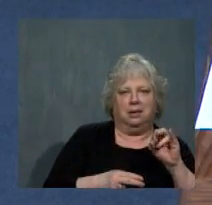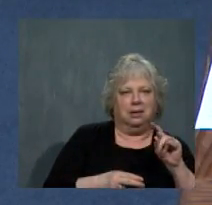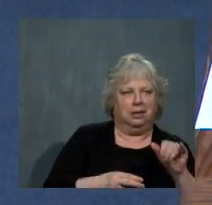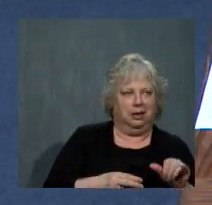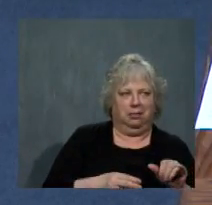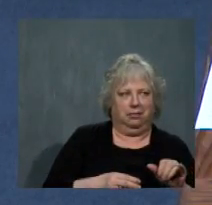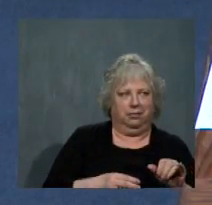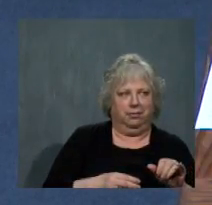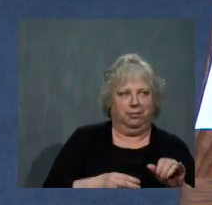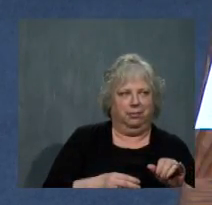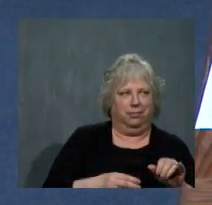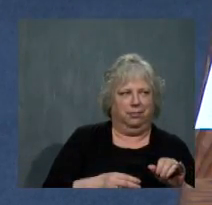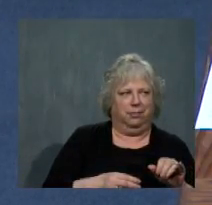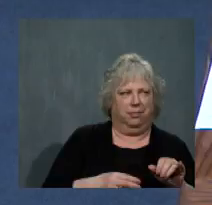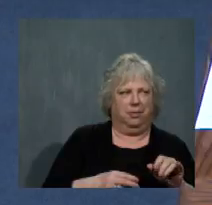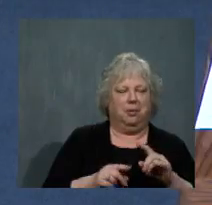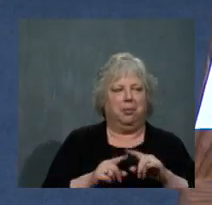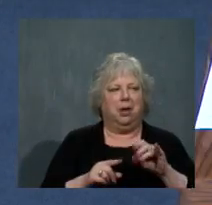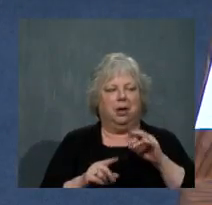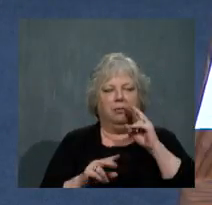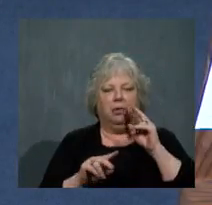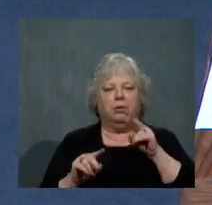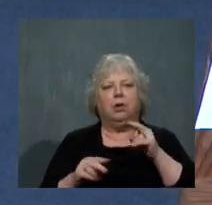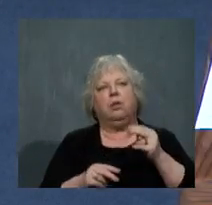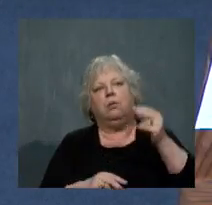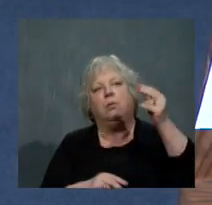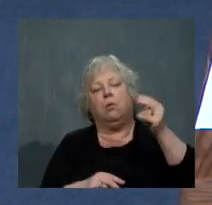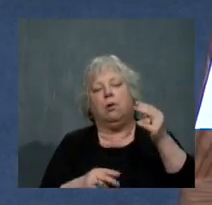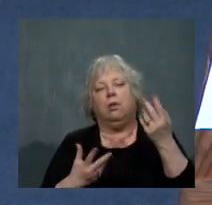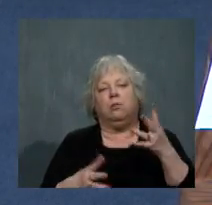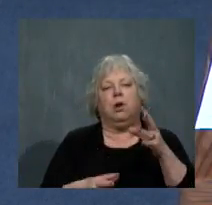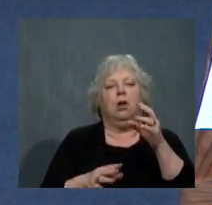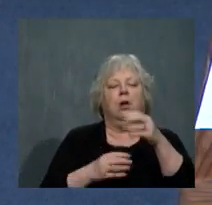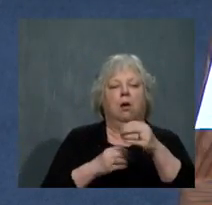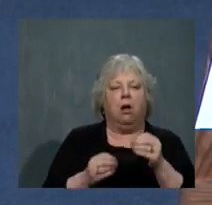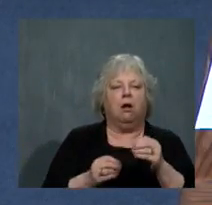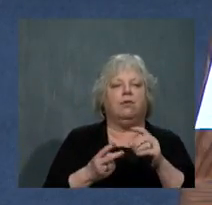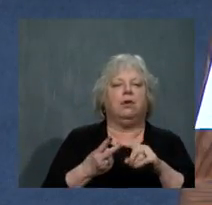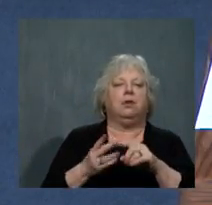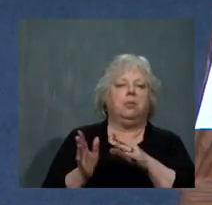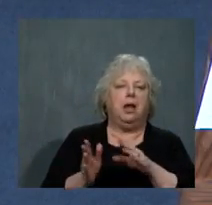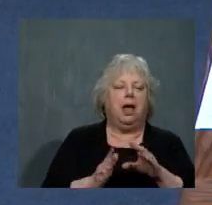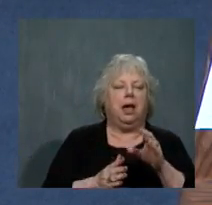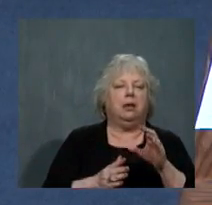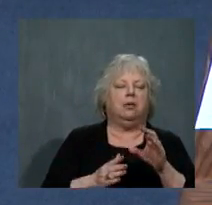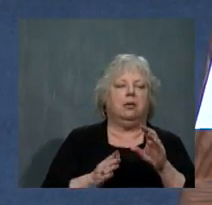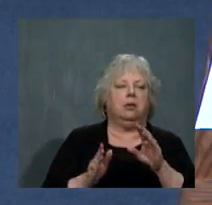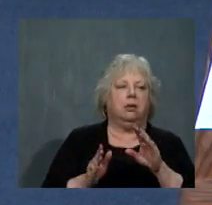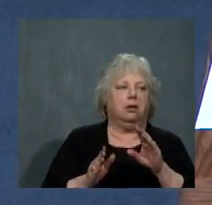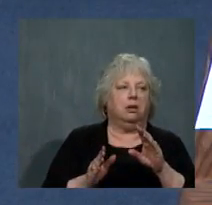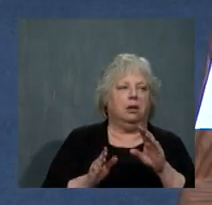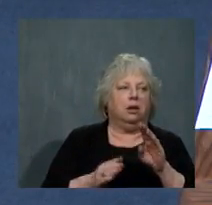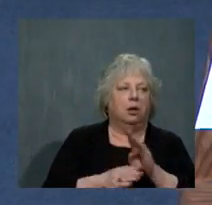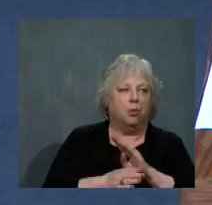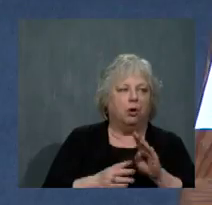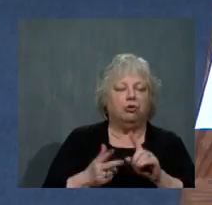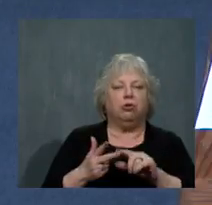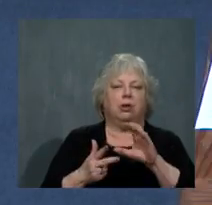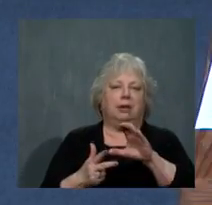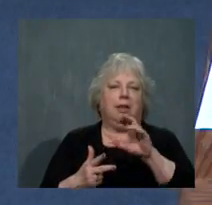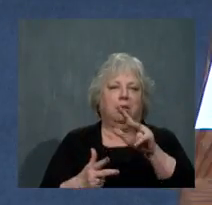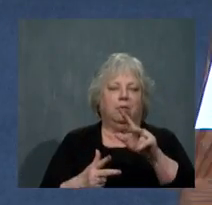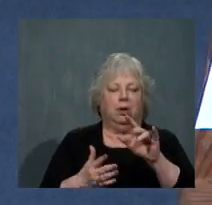that it is. And if you look onto the north, it's office, planned commercial, and C3. So at